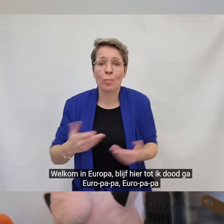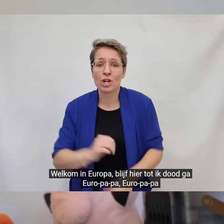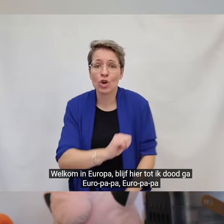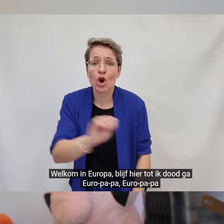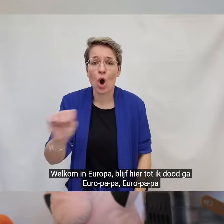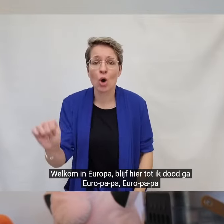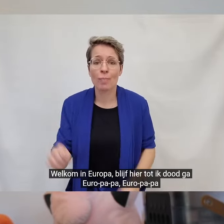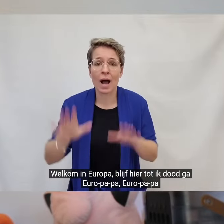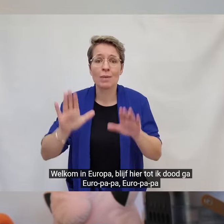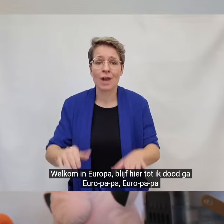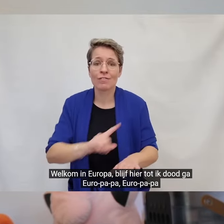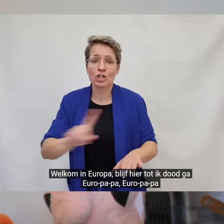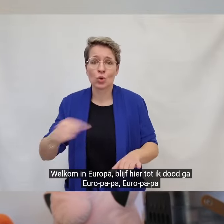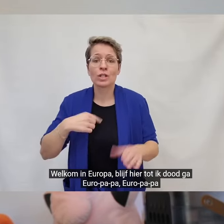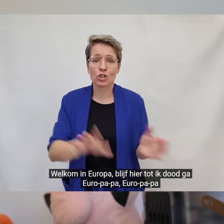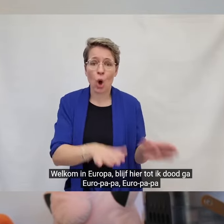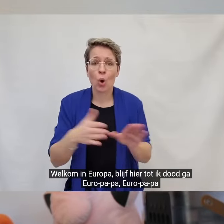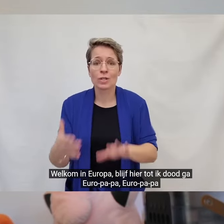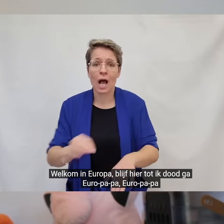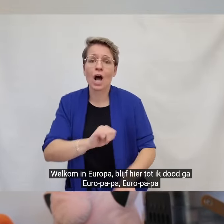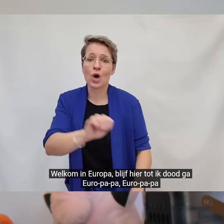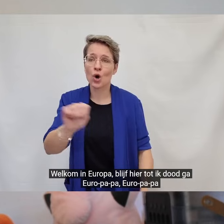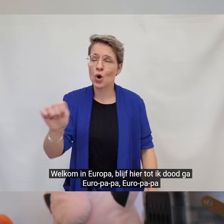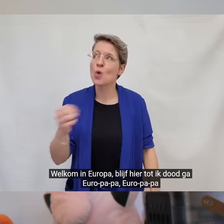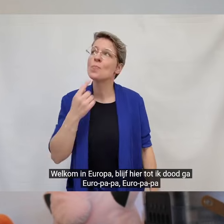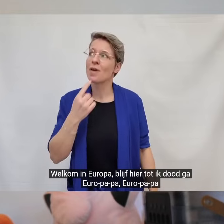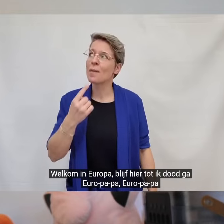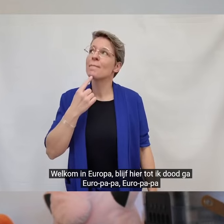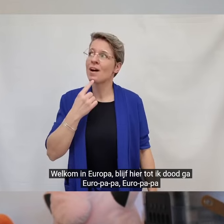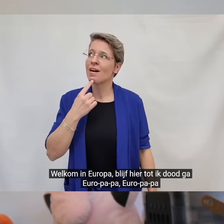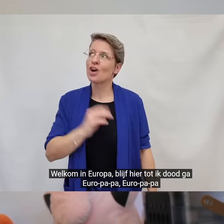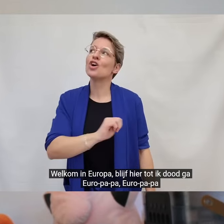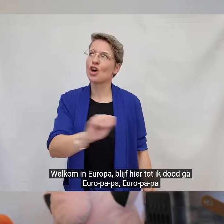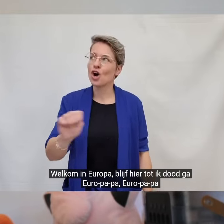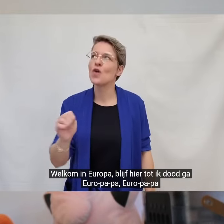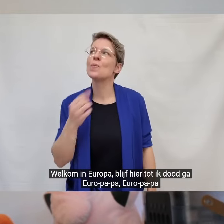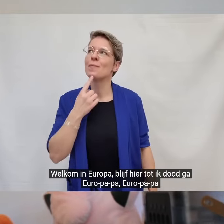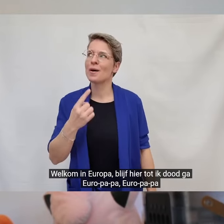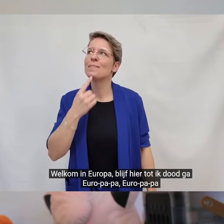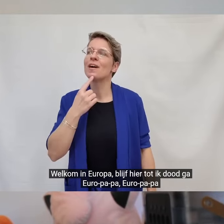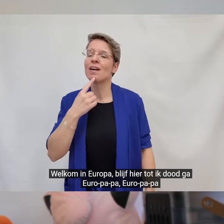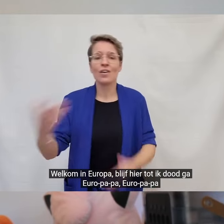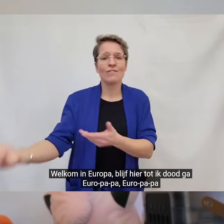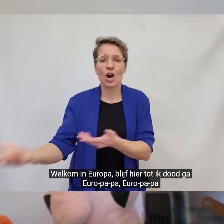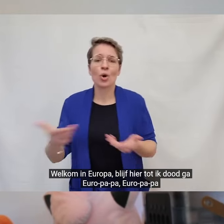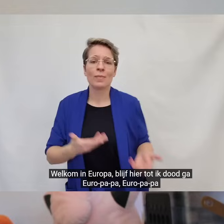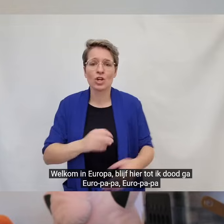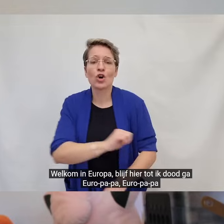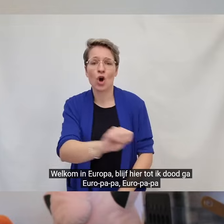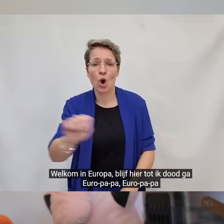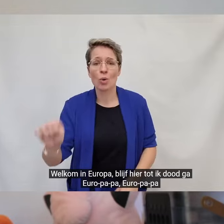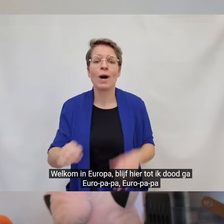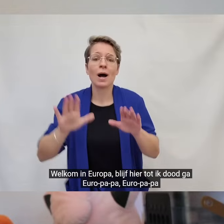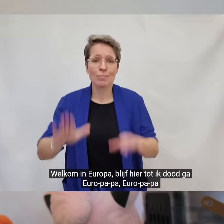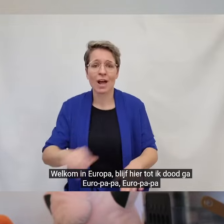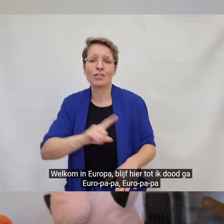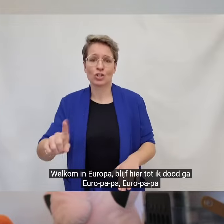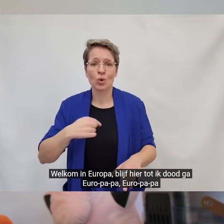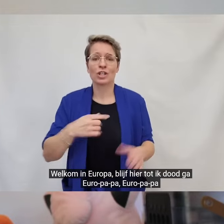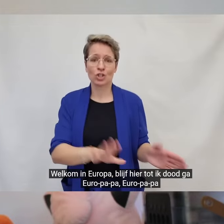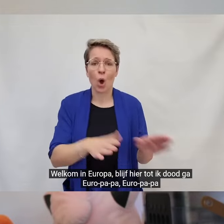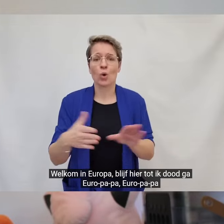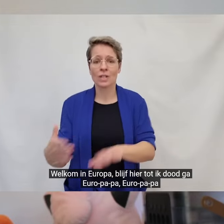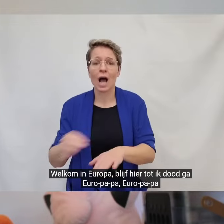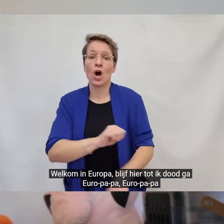welkom in europa blijf hier tot ik dood ga europa europa pa welkom in europa